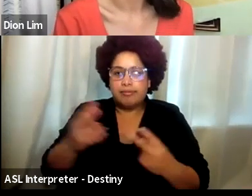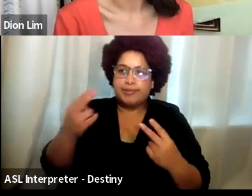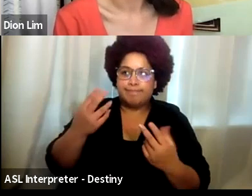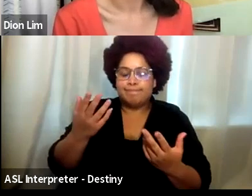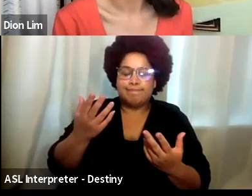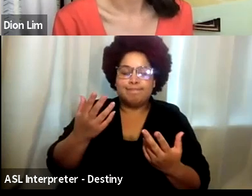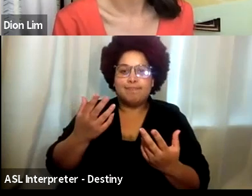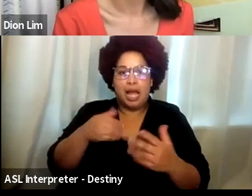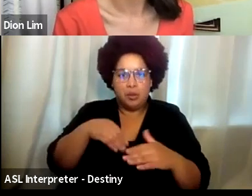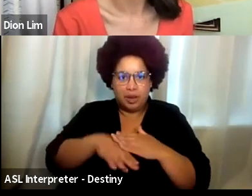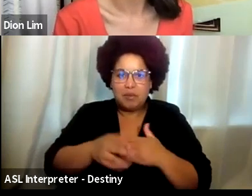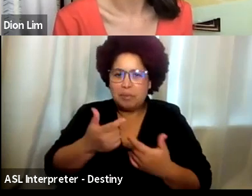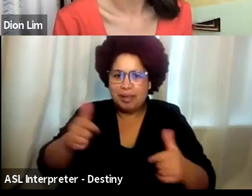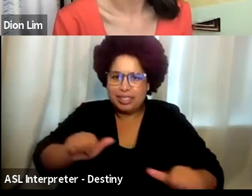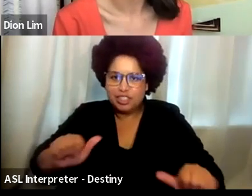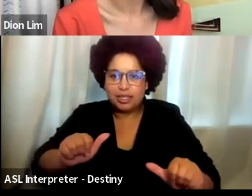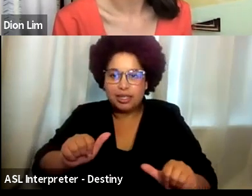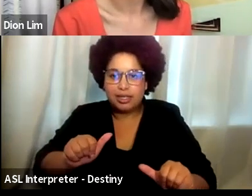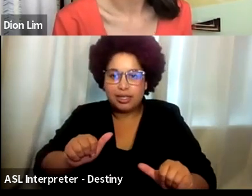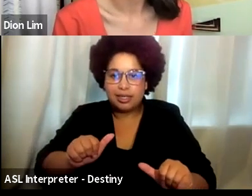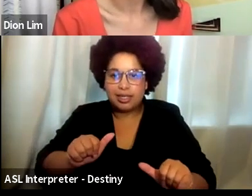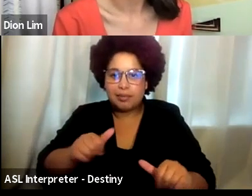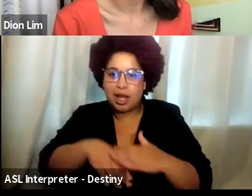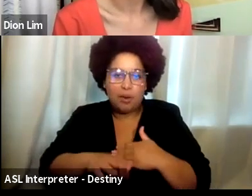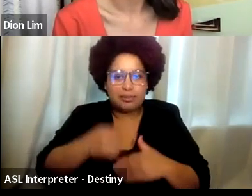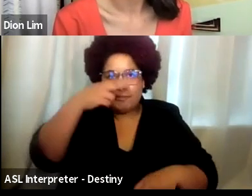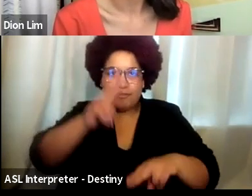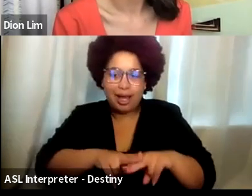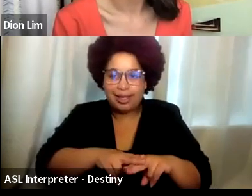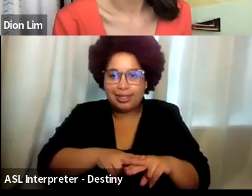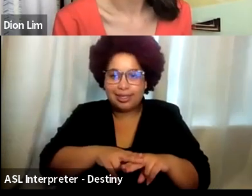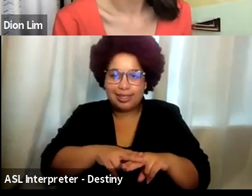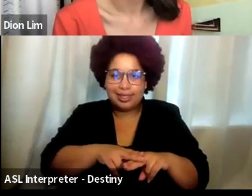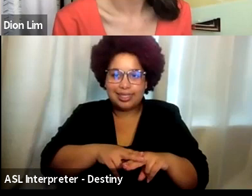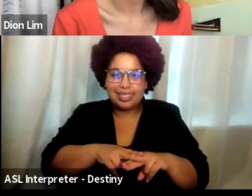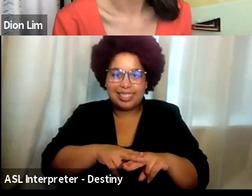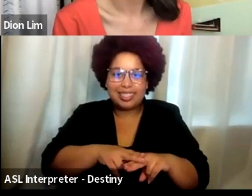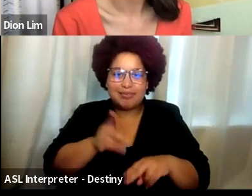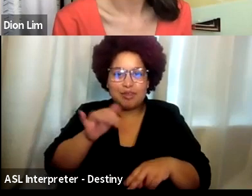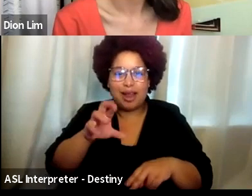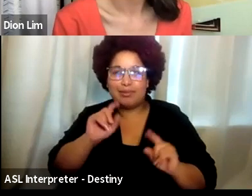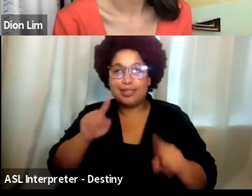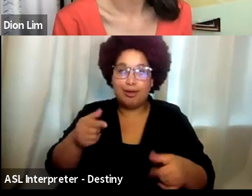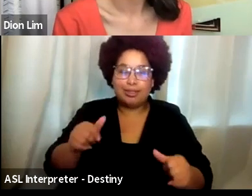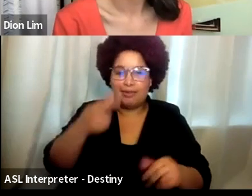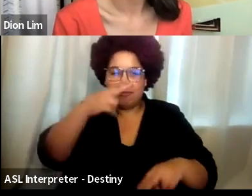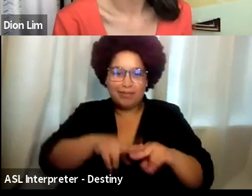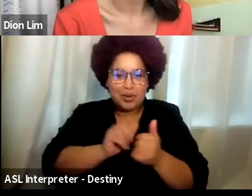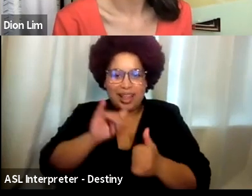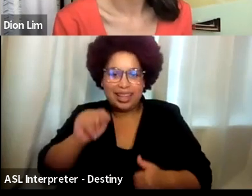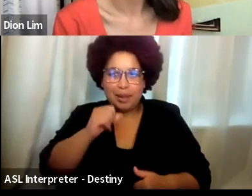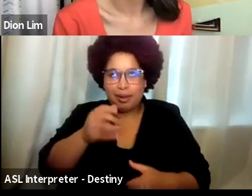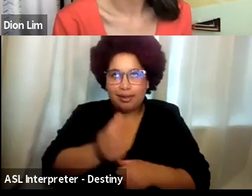And I went in for a really big audition and I thought, I'm just going to go in and do this for fun. I was at that place in my, you know, when Brian, you know, like, I'm just going to go in and just have fun with it. I'm not going